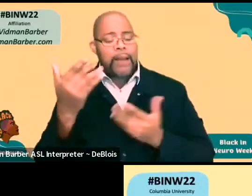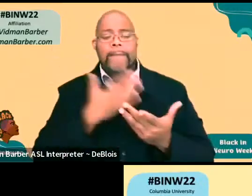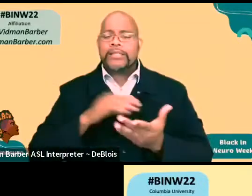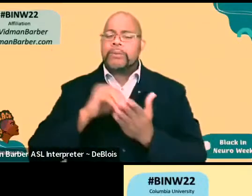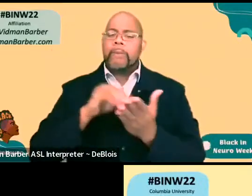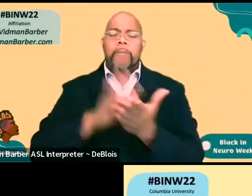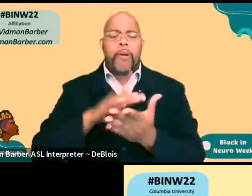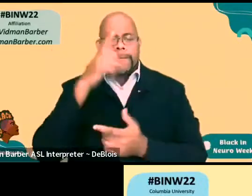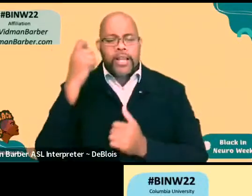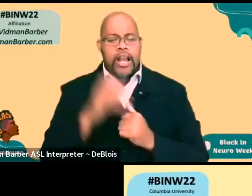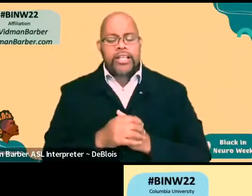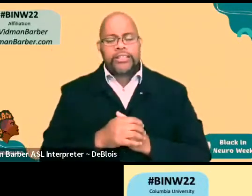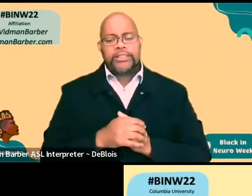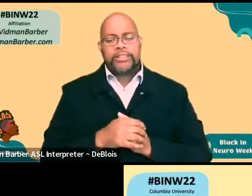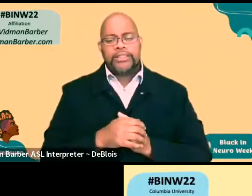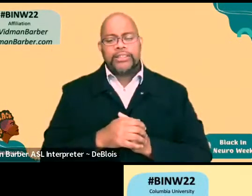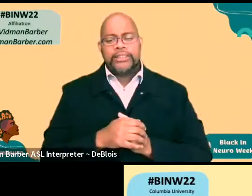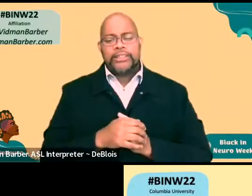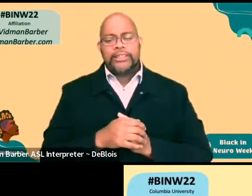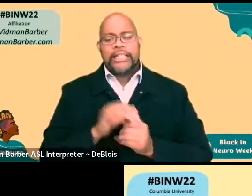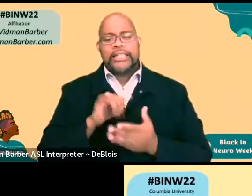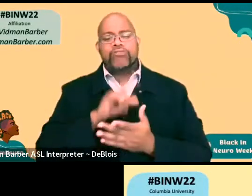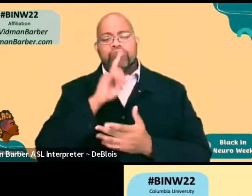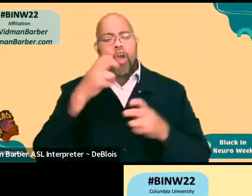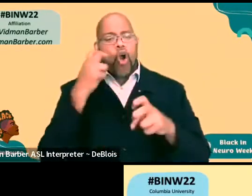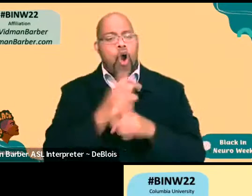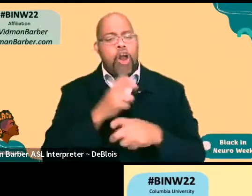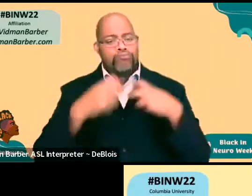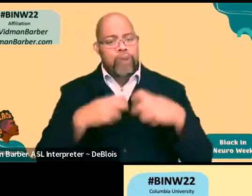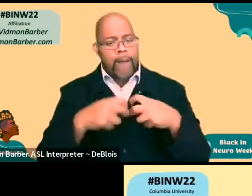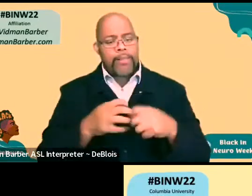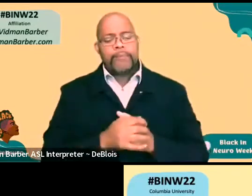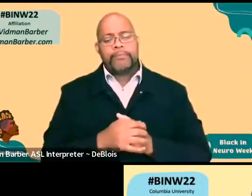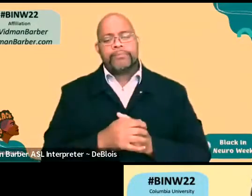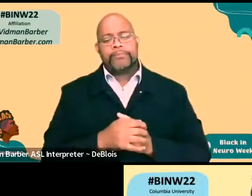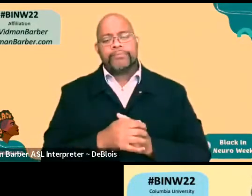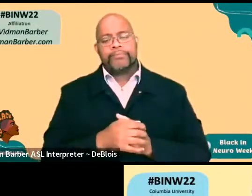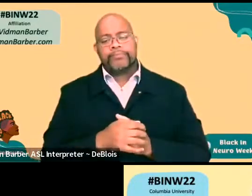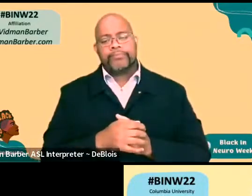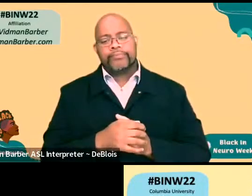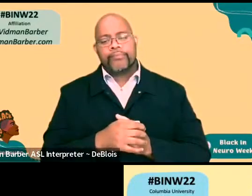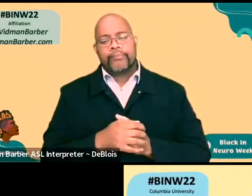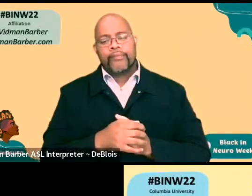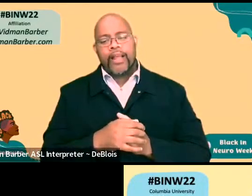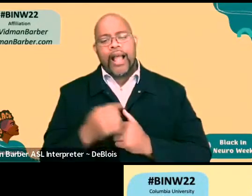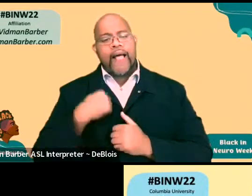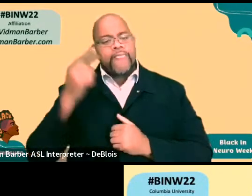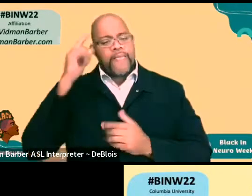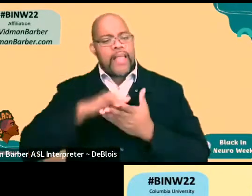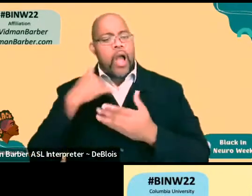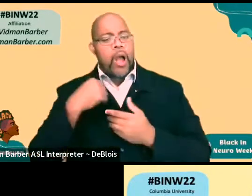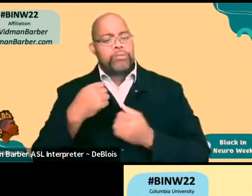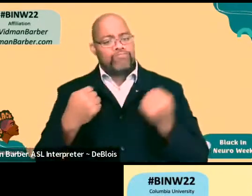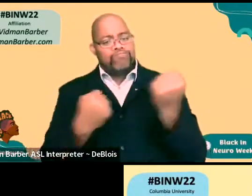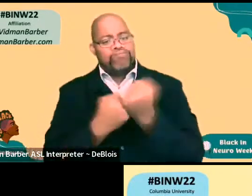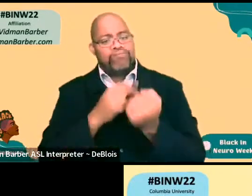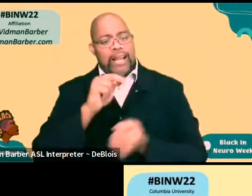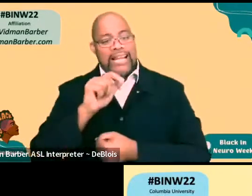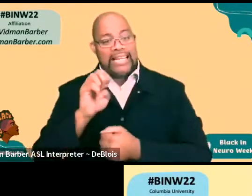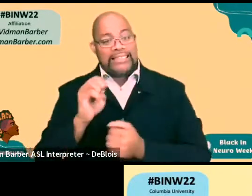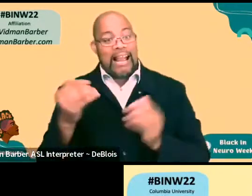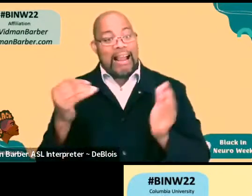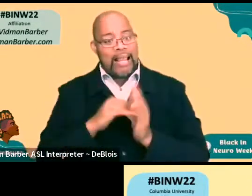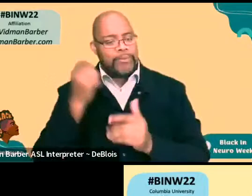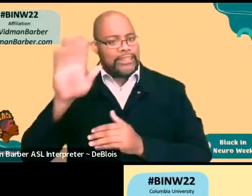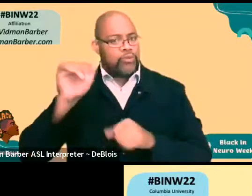it in because it's a really hard problem. I think I'm going to shout out Nate one more time because